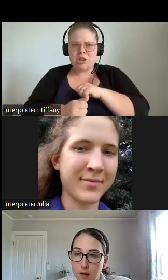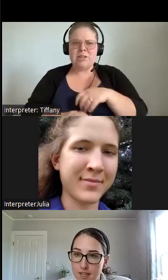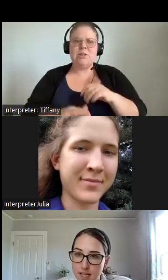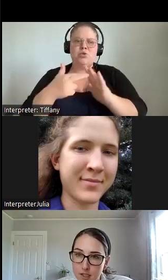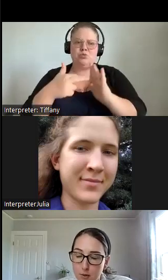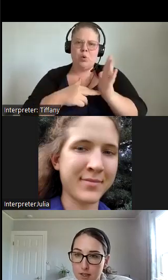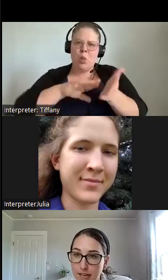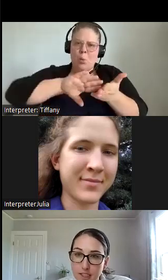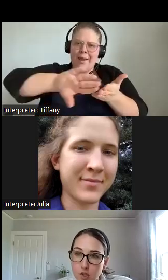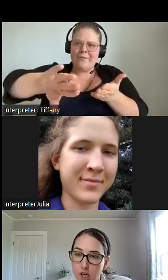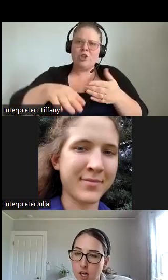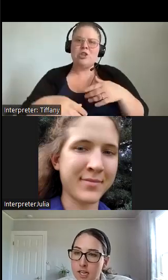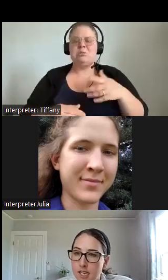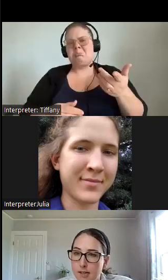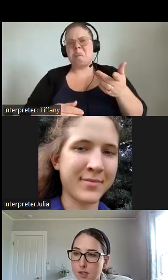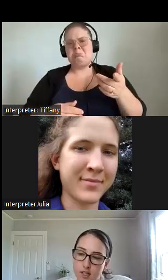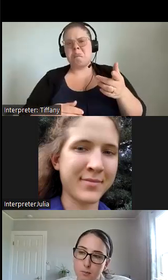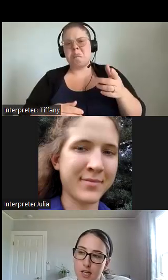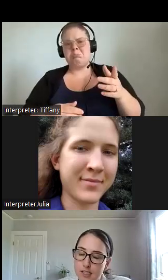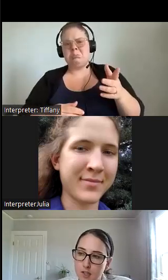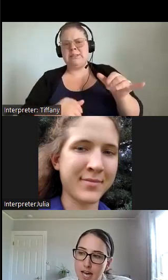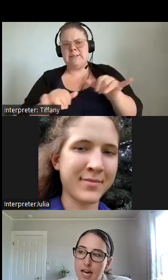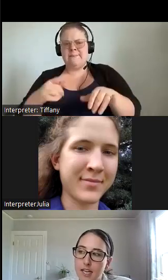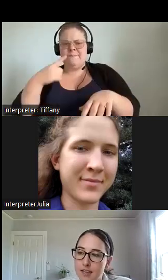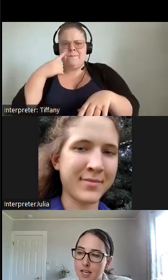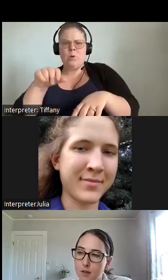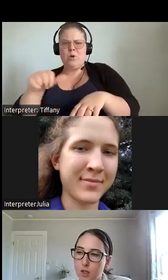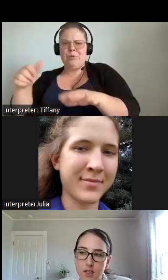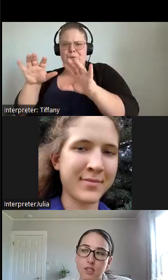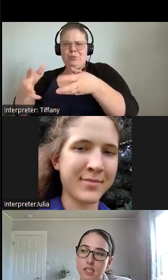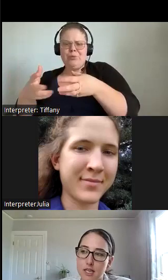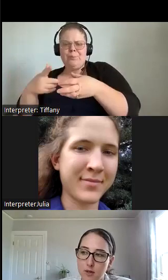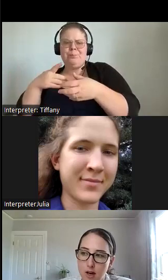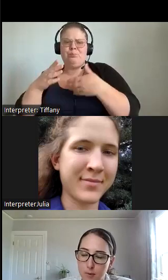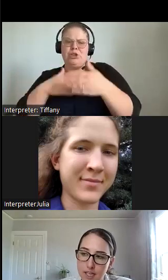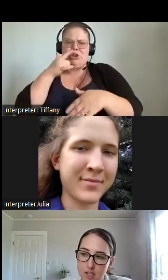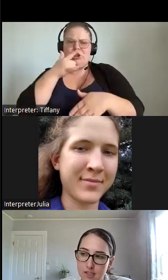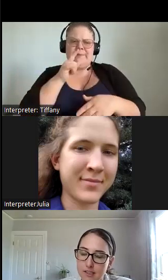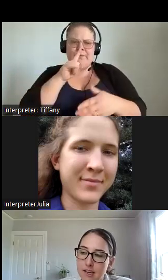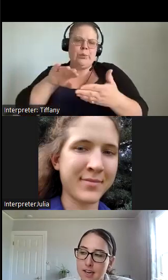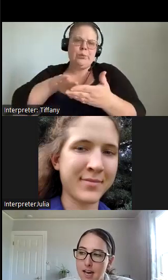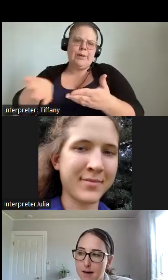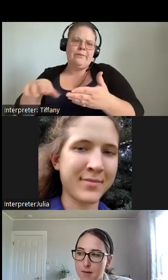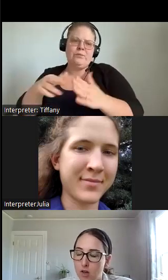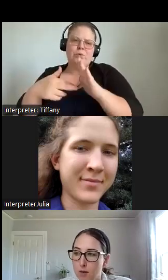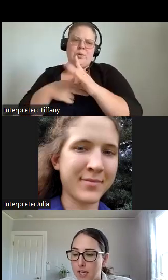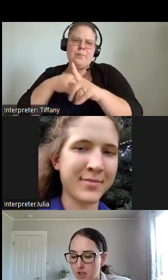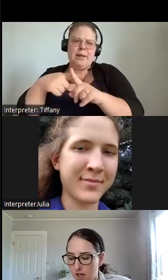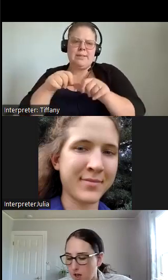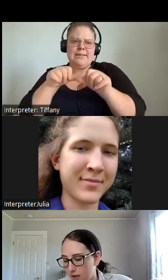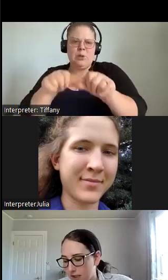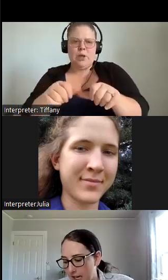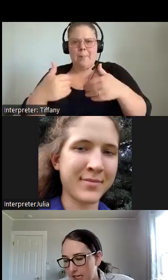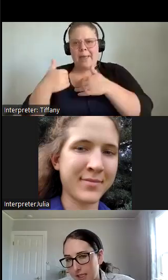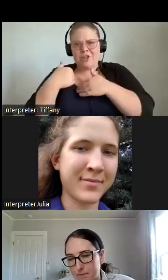here the way that they do with licensure. So there's a process for that. And then what are those continuing obligations and our